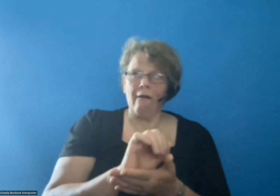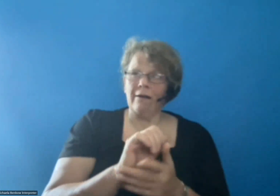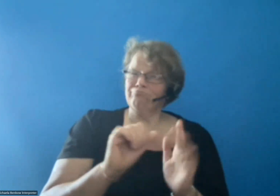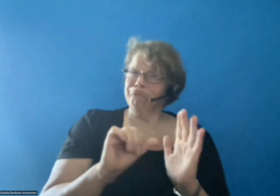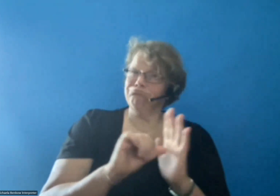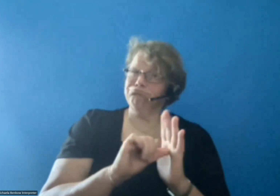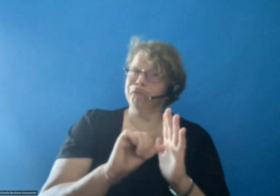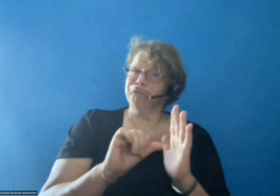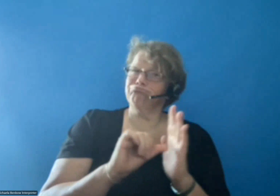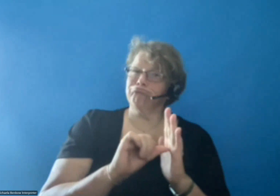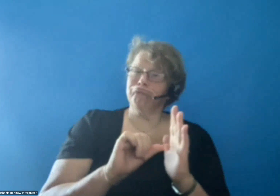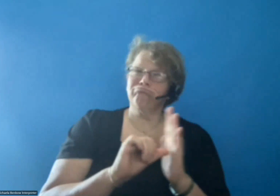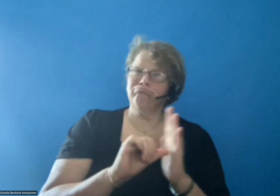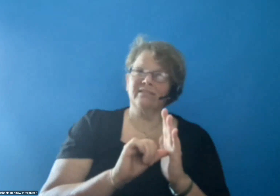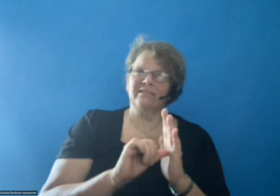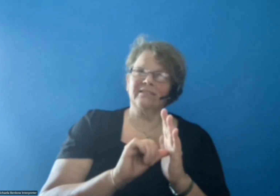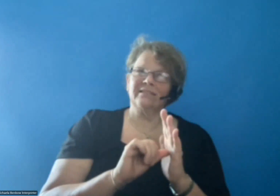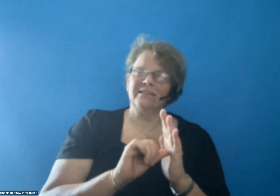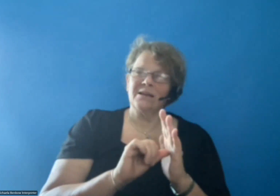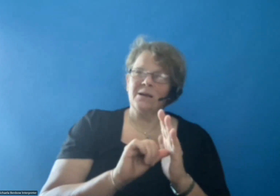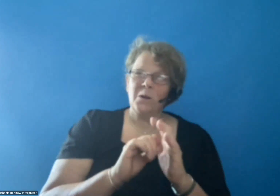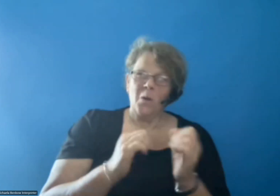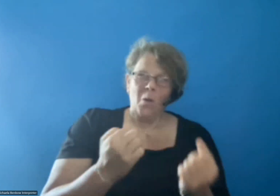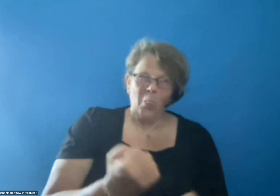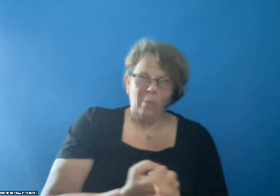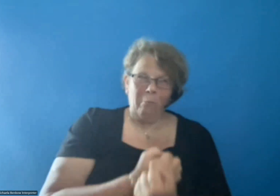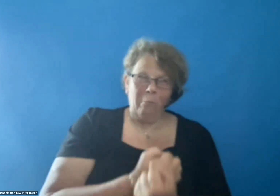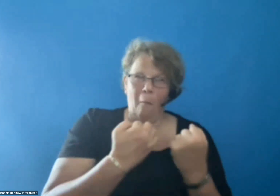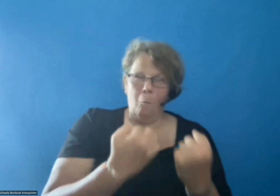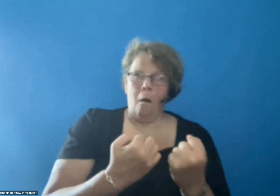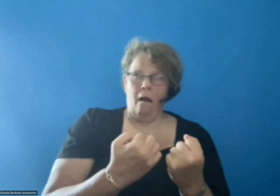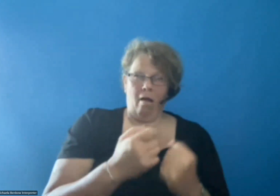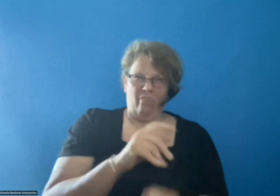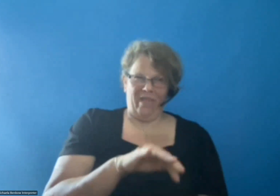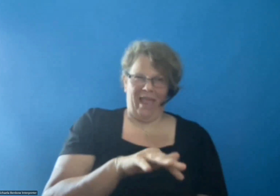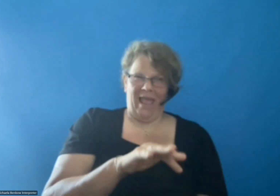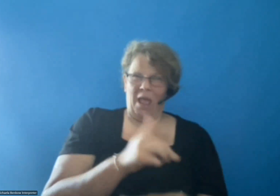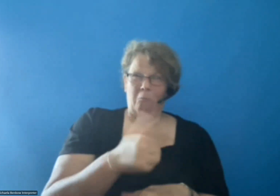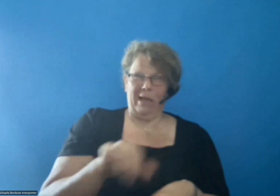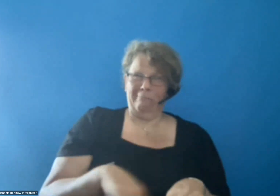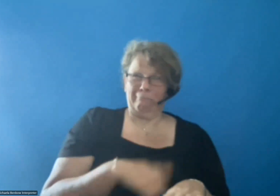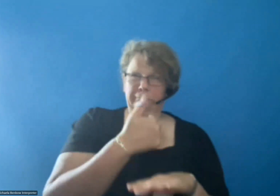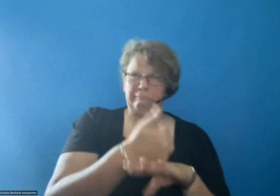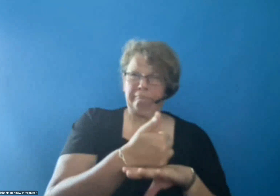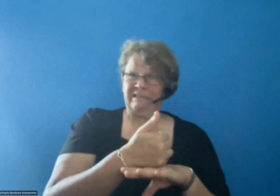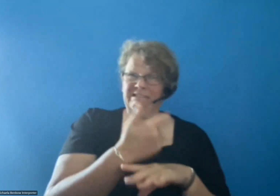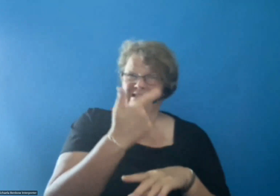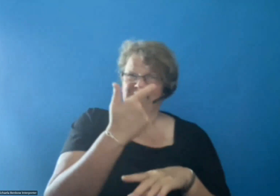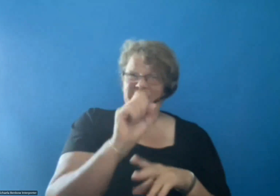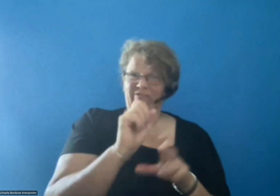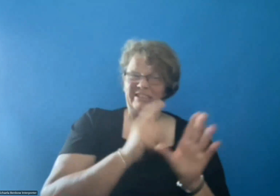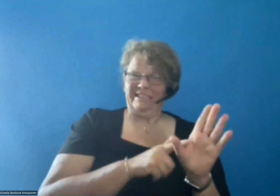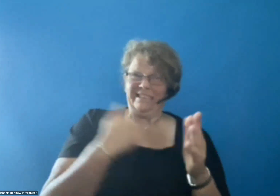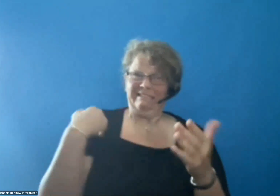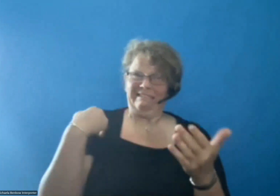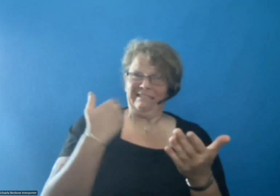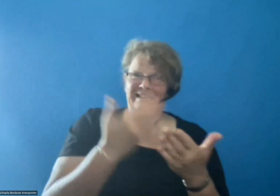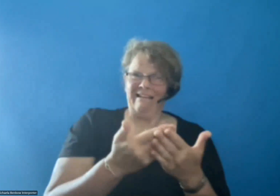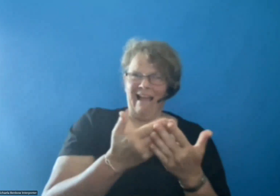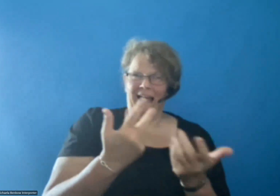there are a fundamental set of power dynamics that have been established that are really difficult to redefine and reorientate.